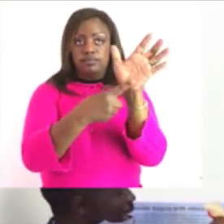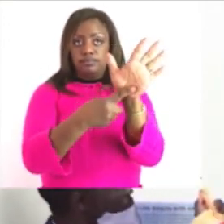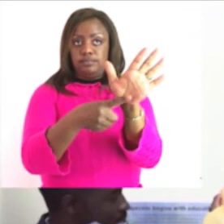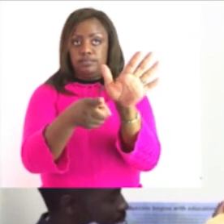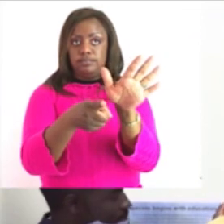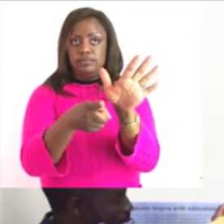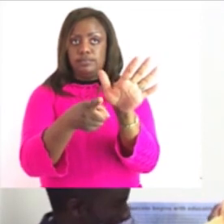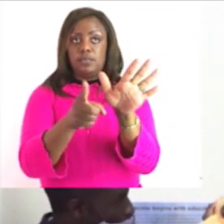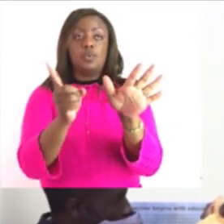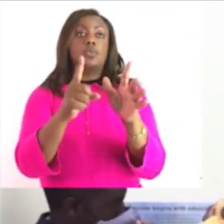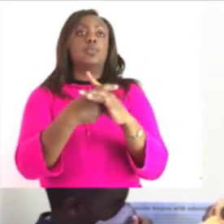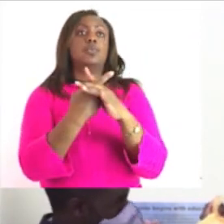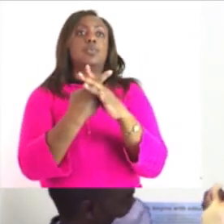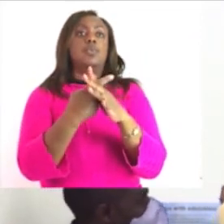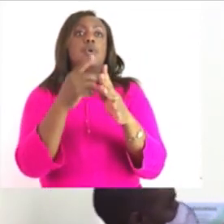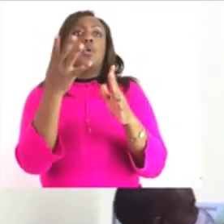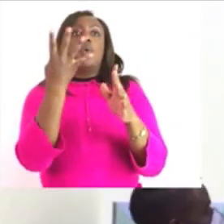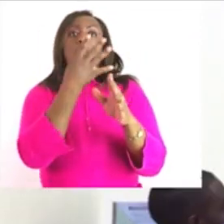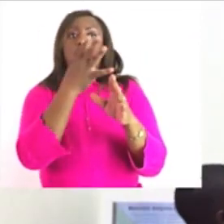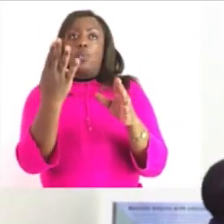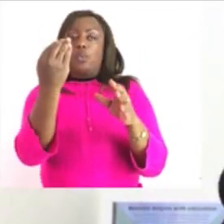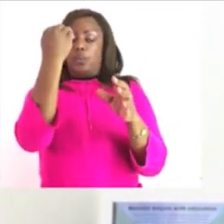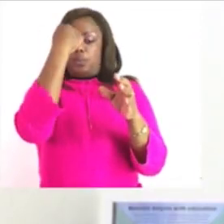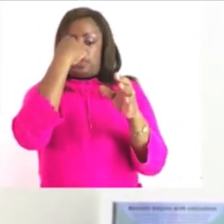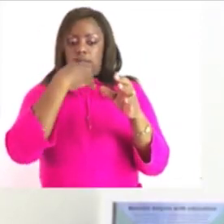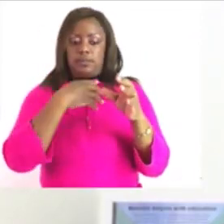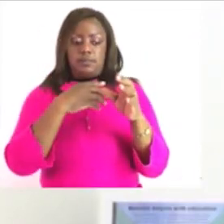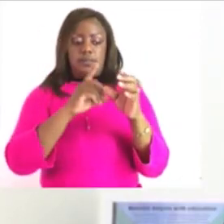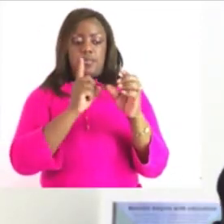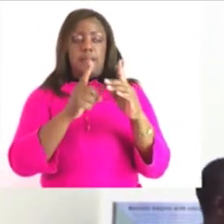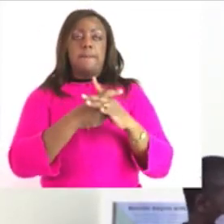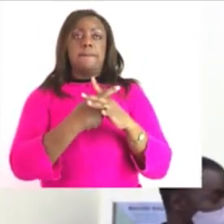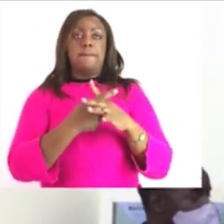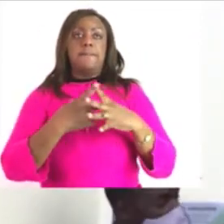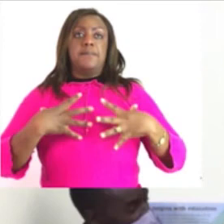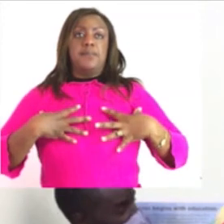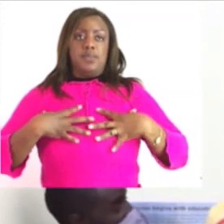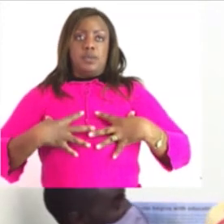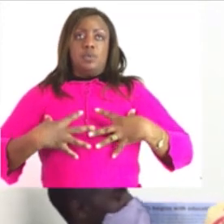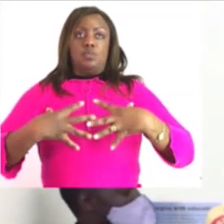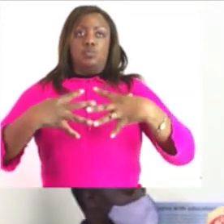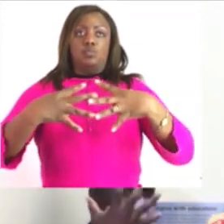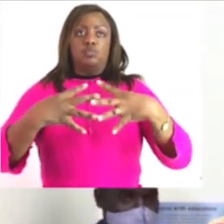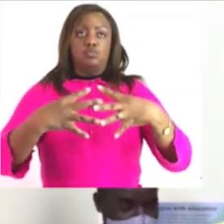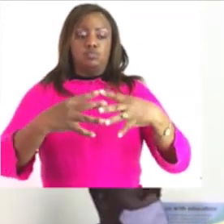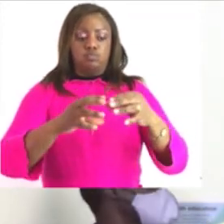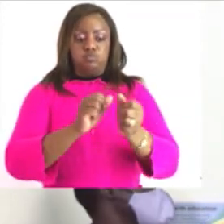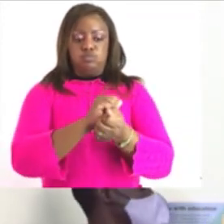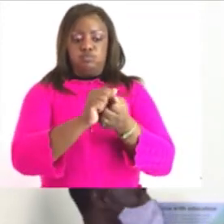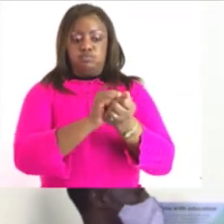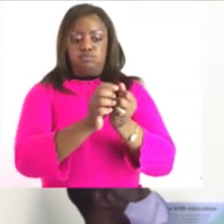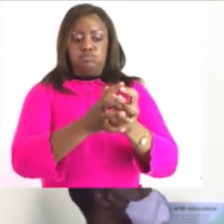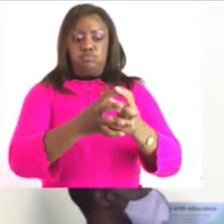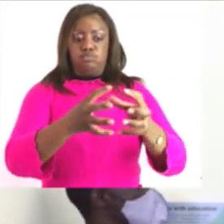Now, the air went in, the chest got bigger because the air that I breathed in